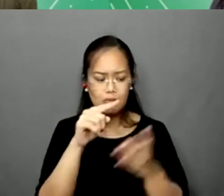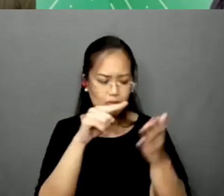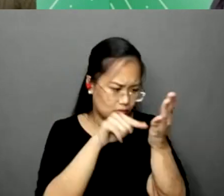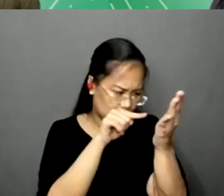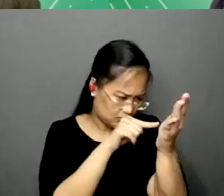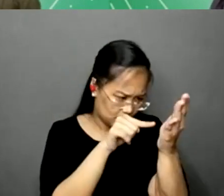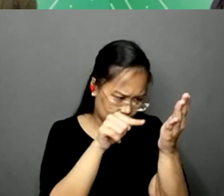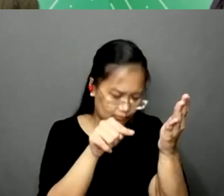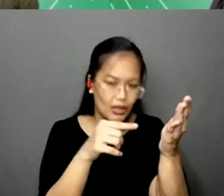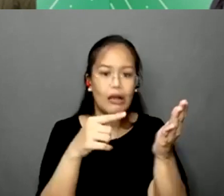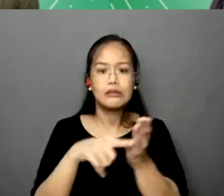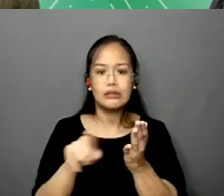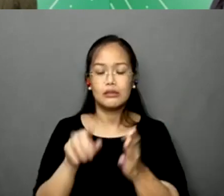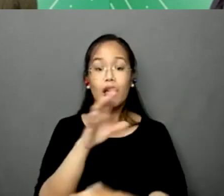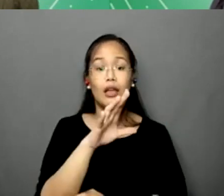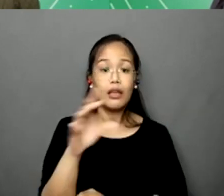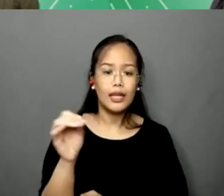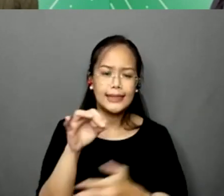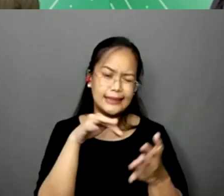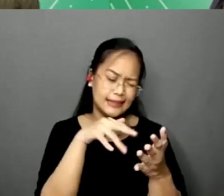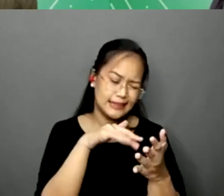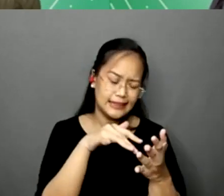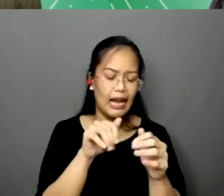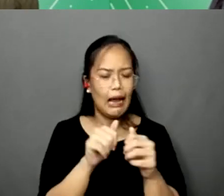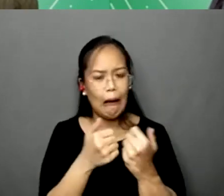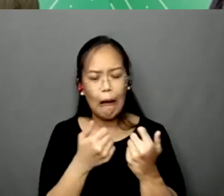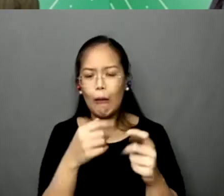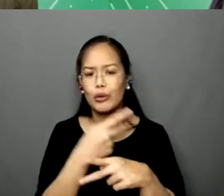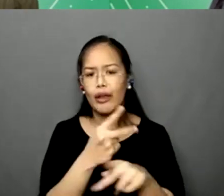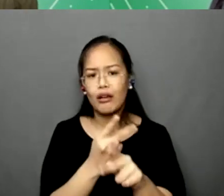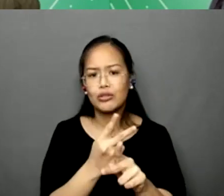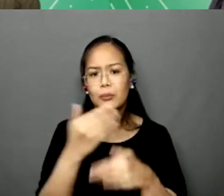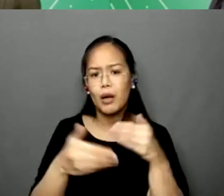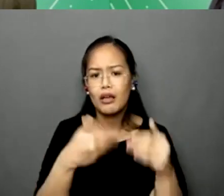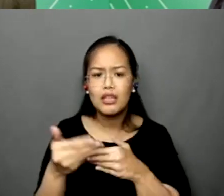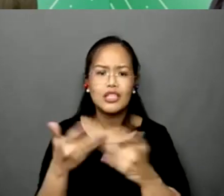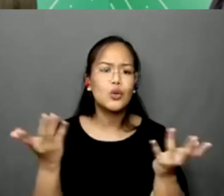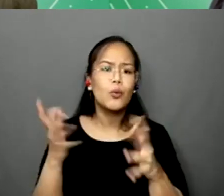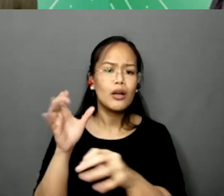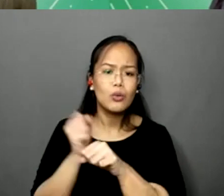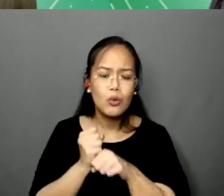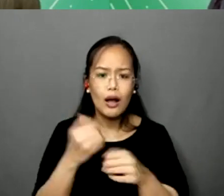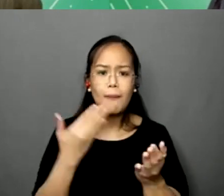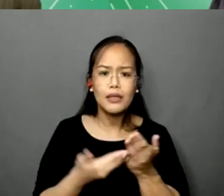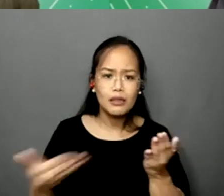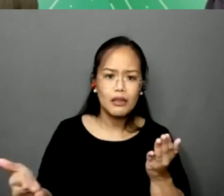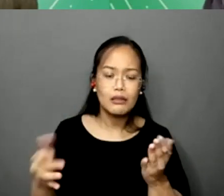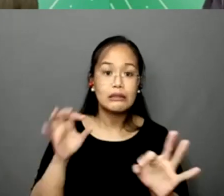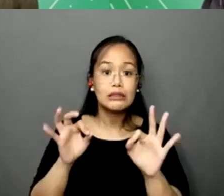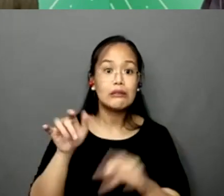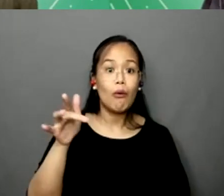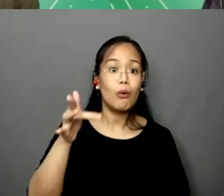the brand, learn about what is their production process, where they source the materials. If they are conscious of being